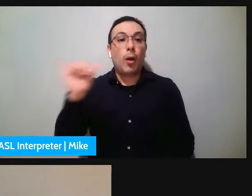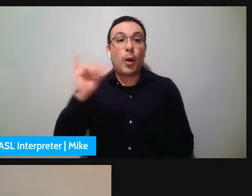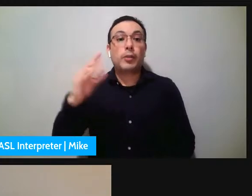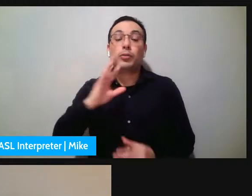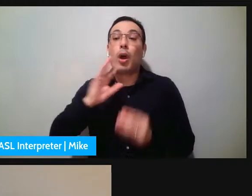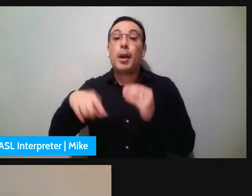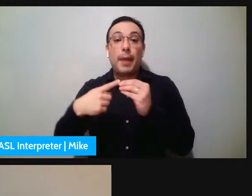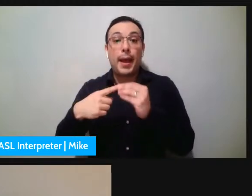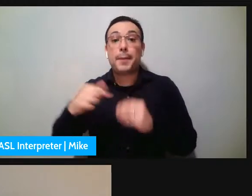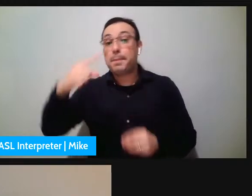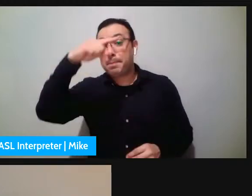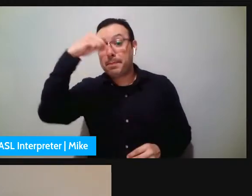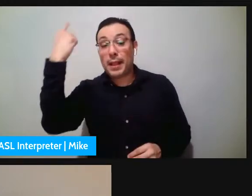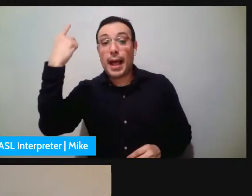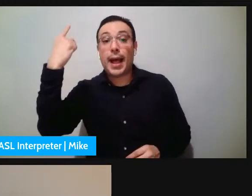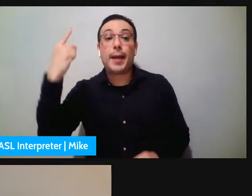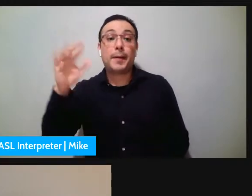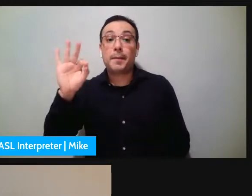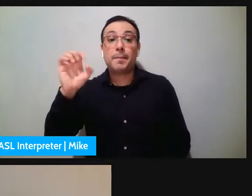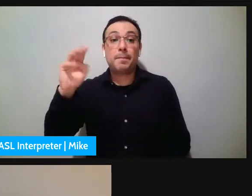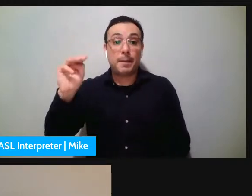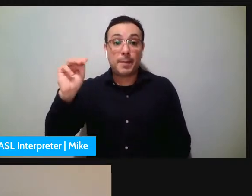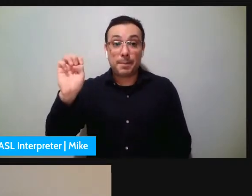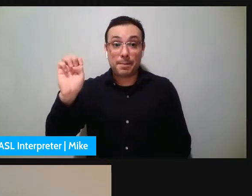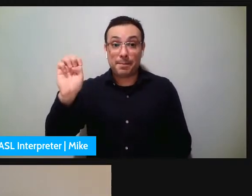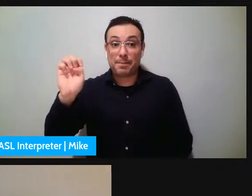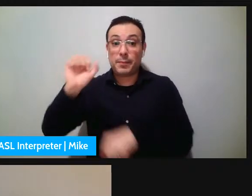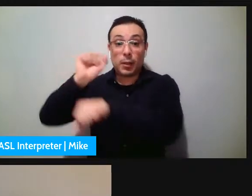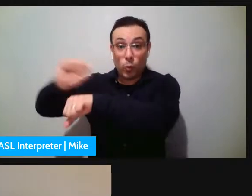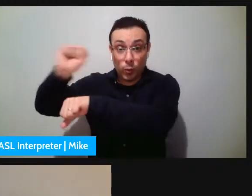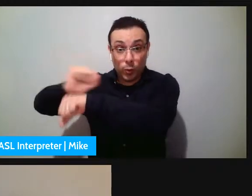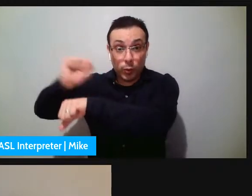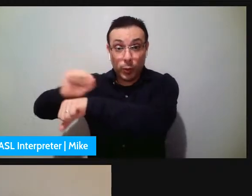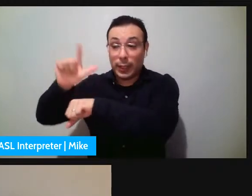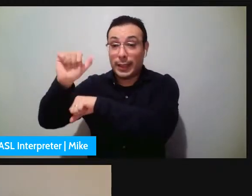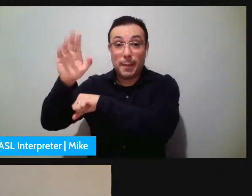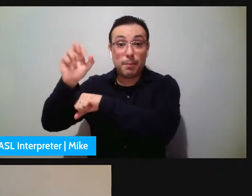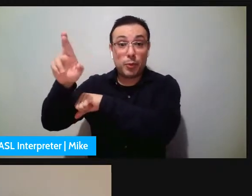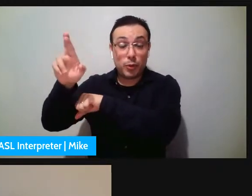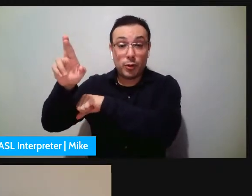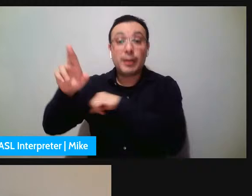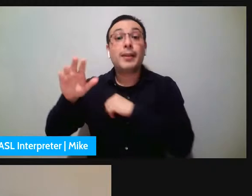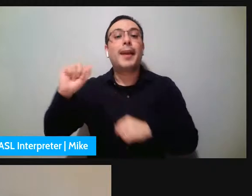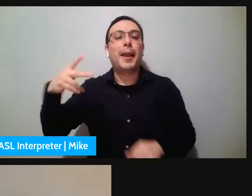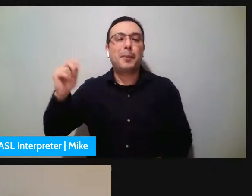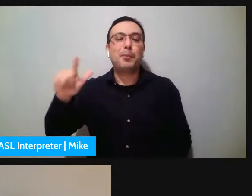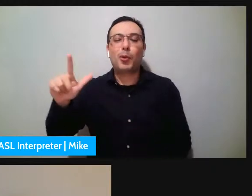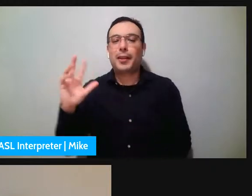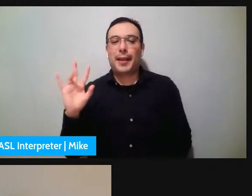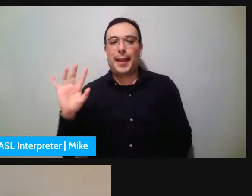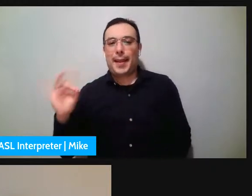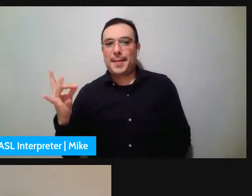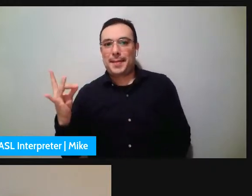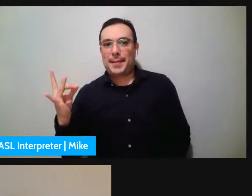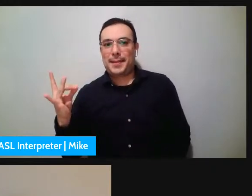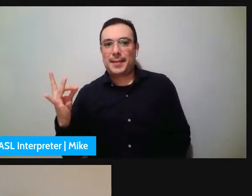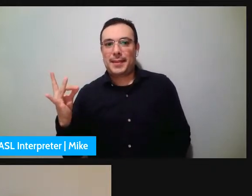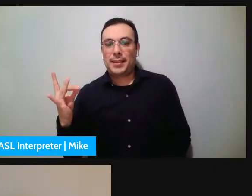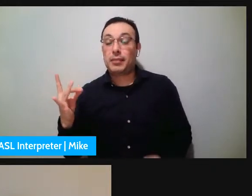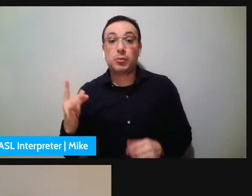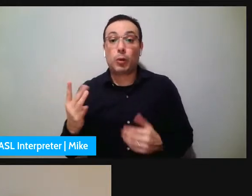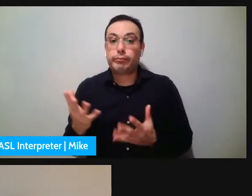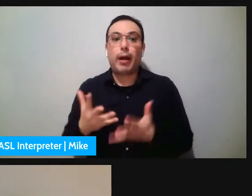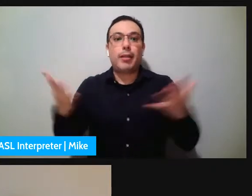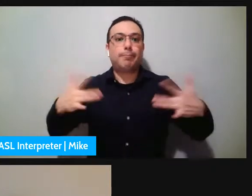and brown, or people of color, Black femme labor, and that will be on April the 8th. And so we have a lot coming